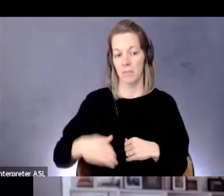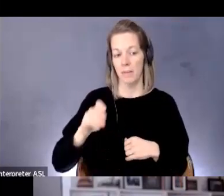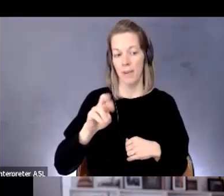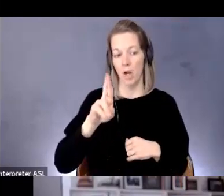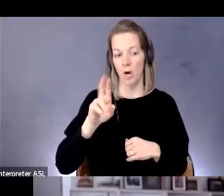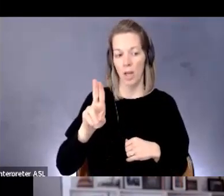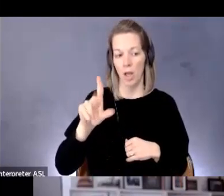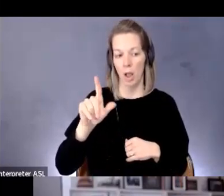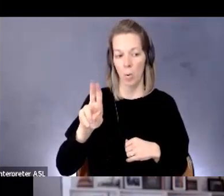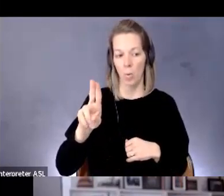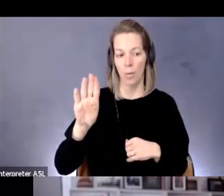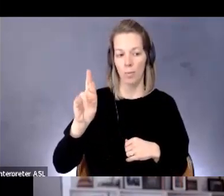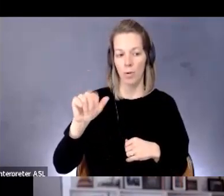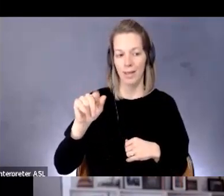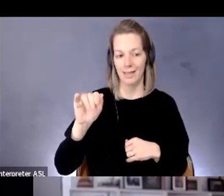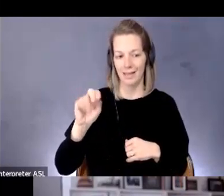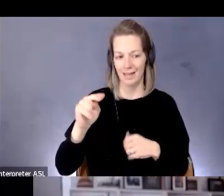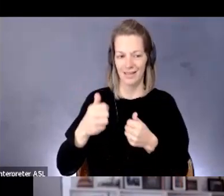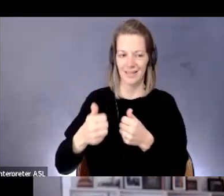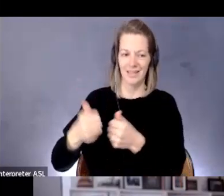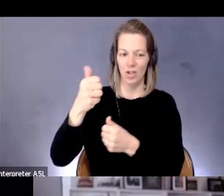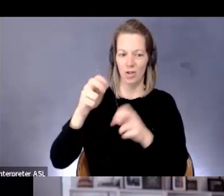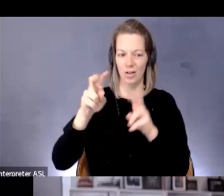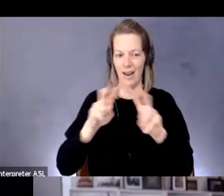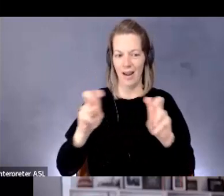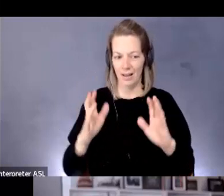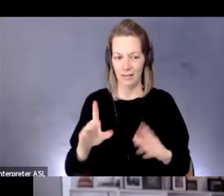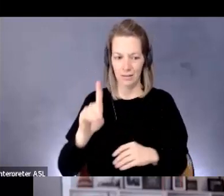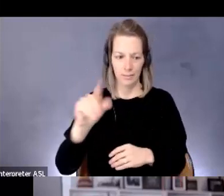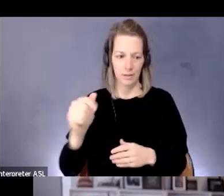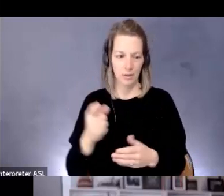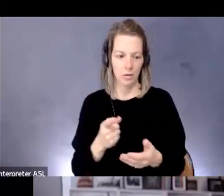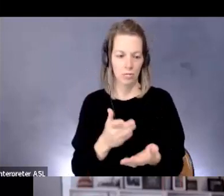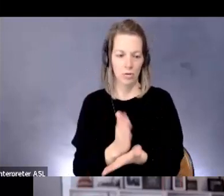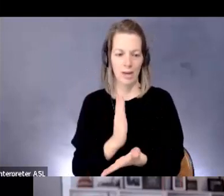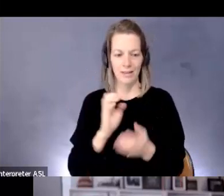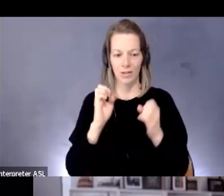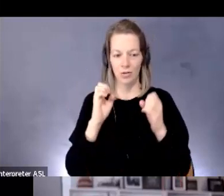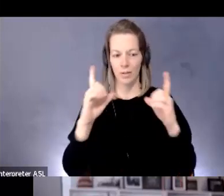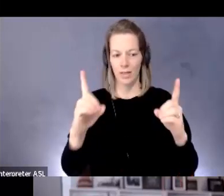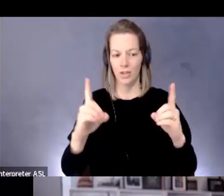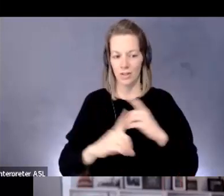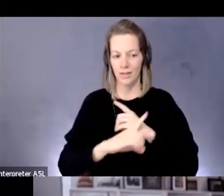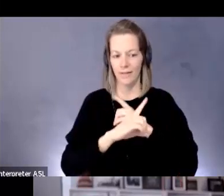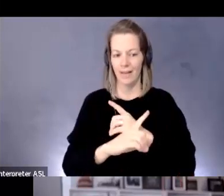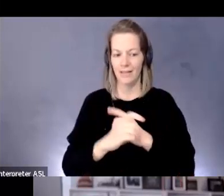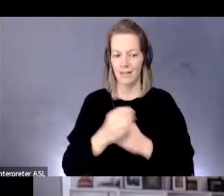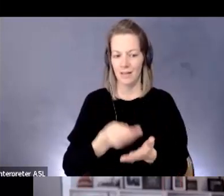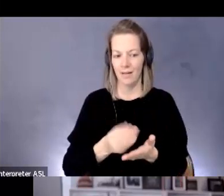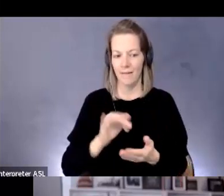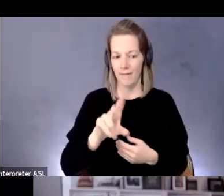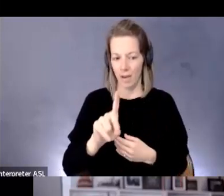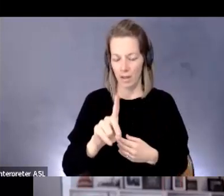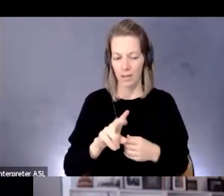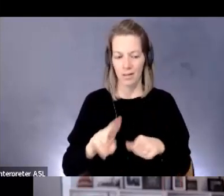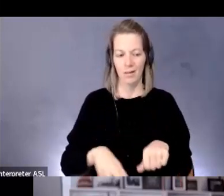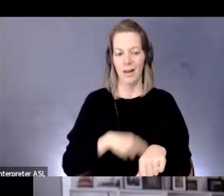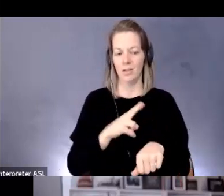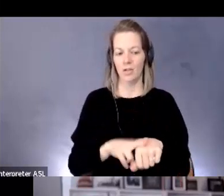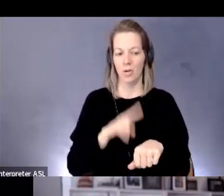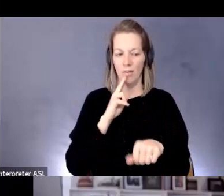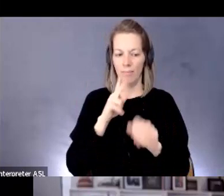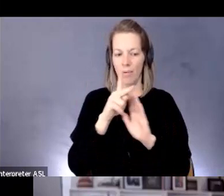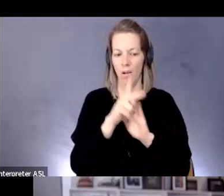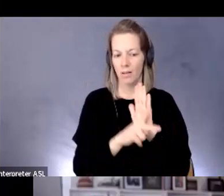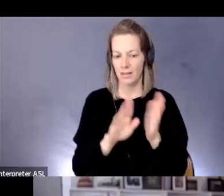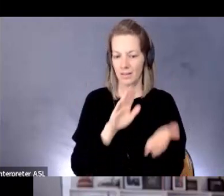Lou Breslin. I'm a senior analyst at Disability Rights Education and Defense Fund. We're a national law and policy center